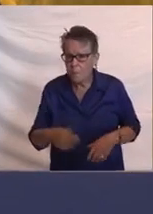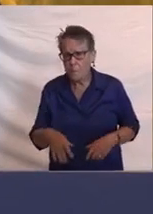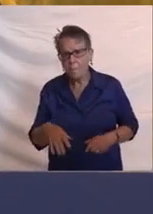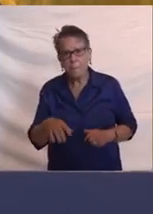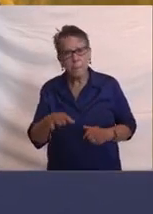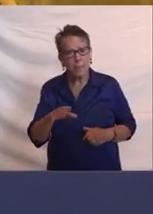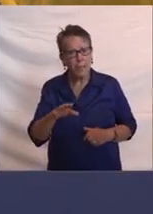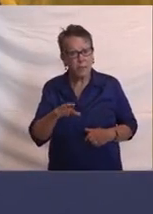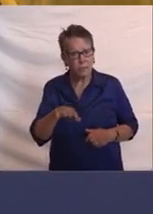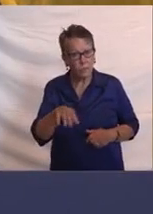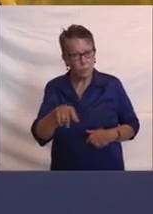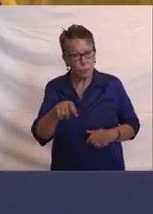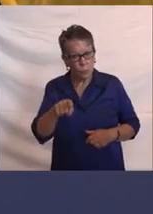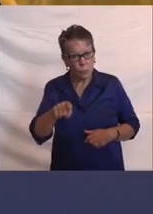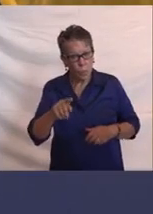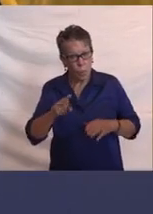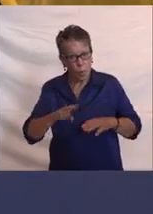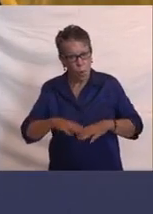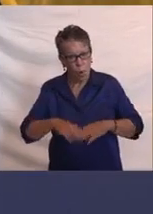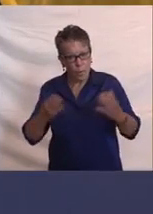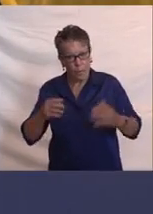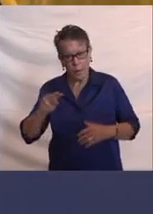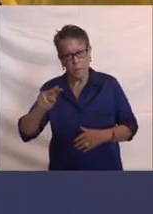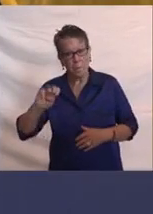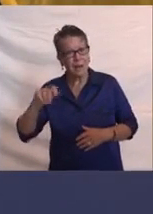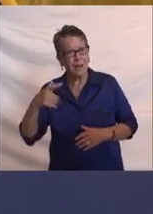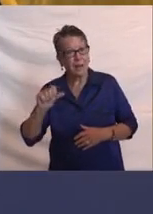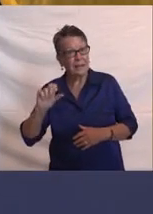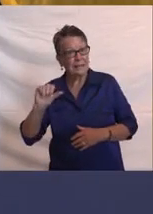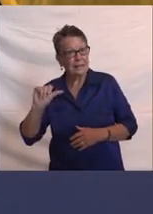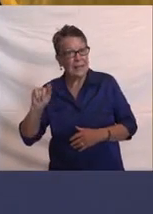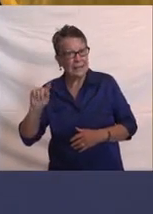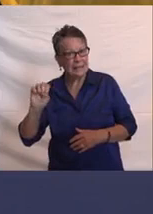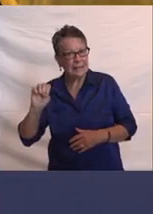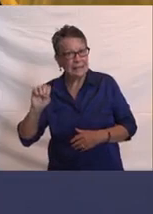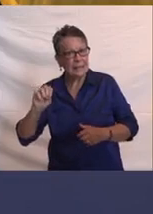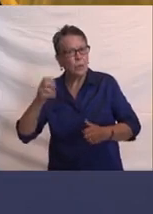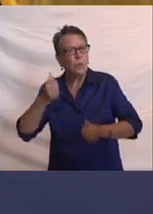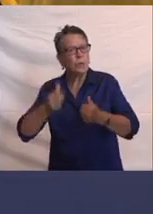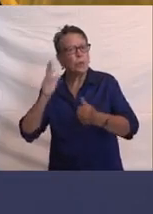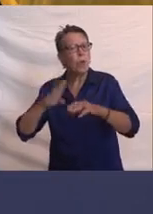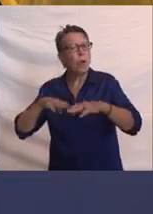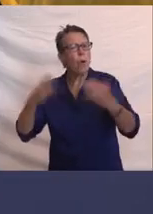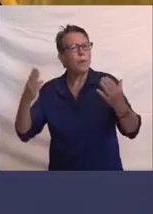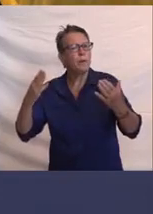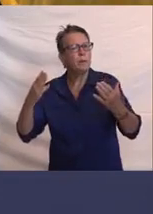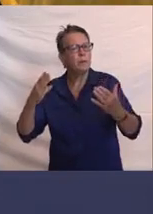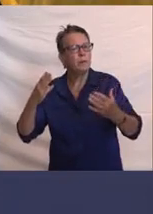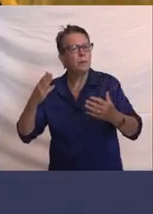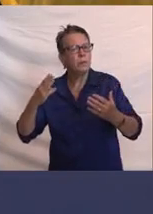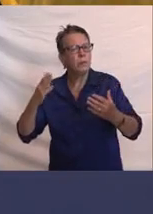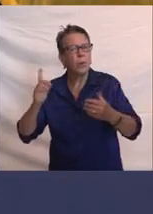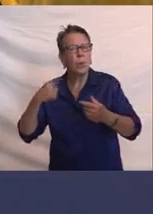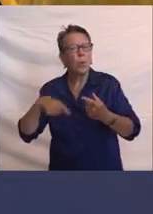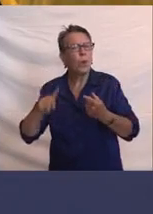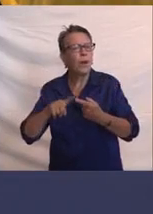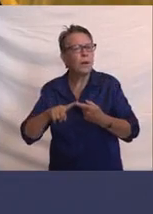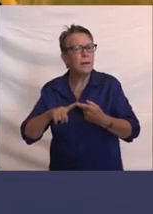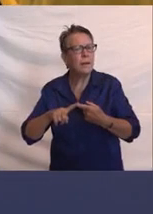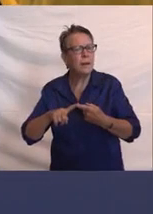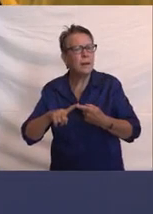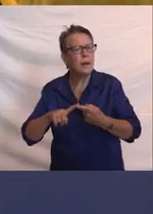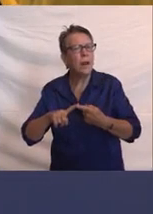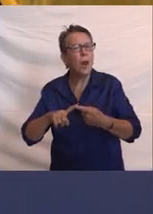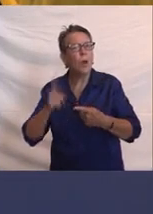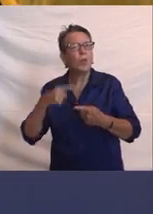when? And then when would a call be made on additional mega sites? After last week's announcement on school outbreaks and cases, the online dashboard has been